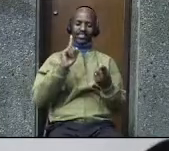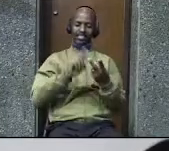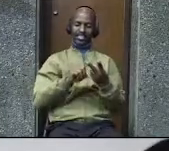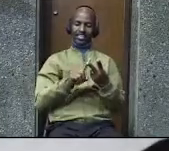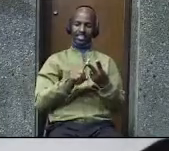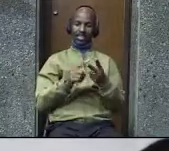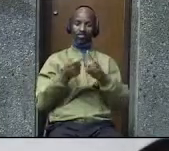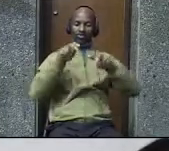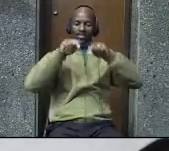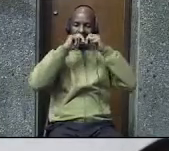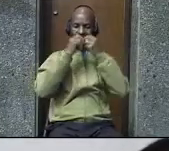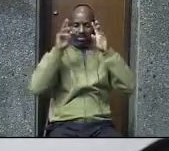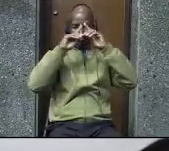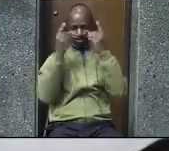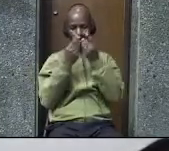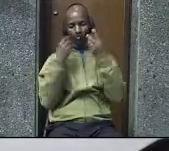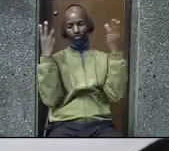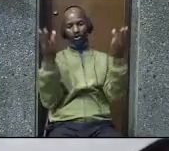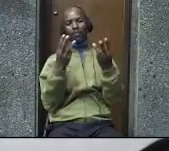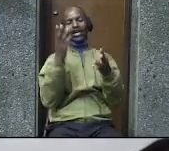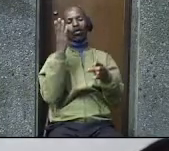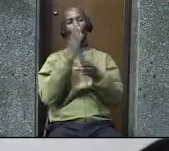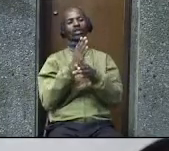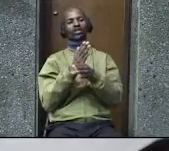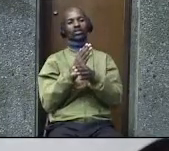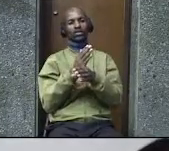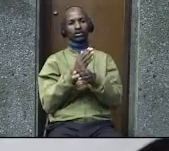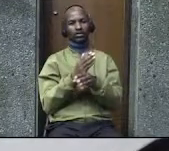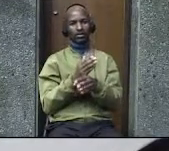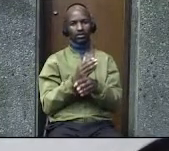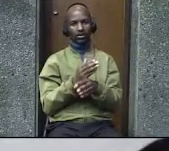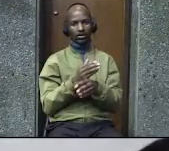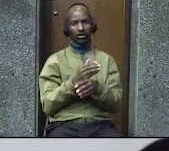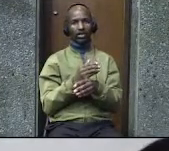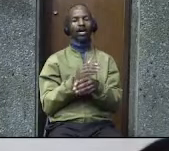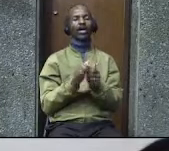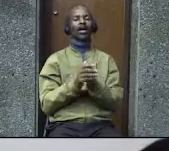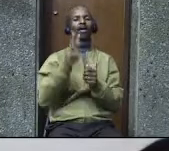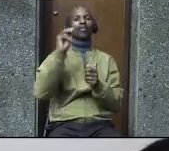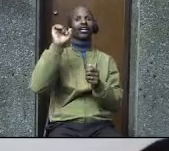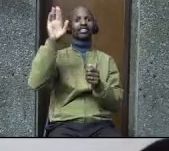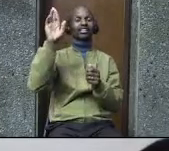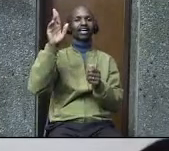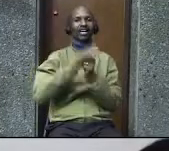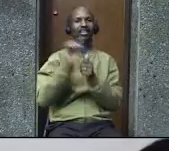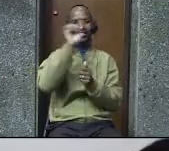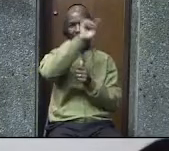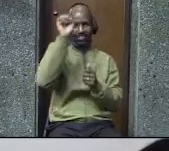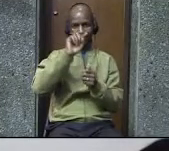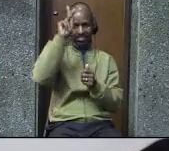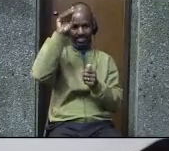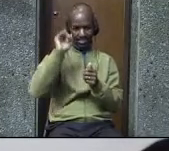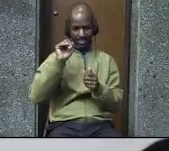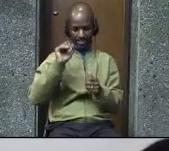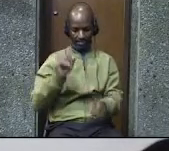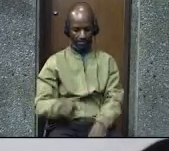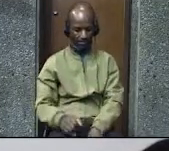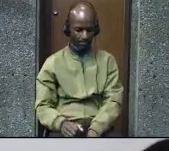the National Department of Public Works? Is it Minister Sihle Zikalala's office, ne? Oh,